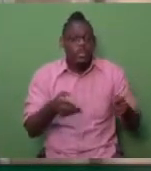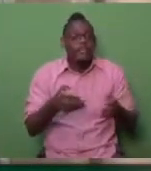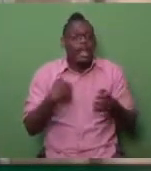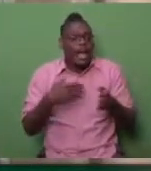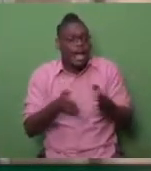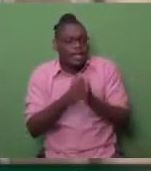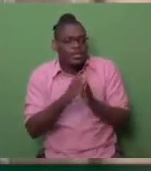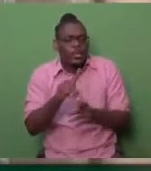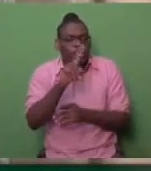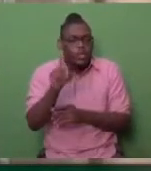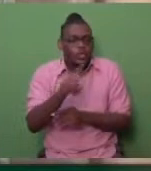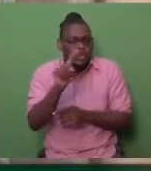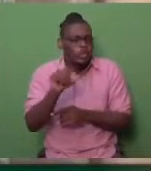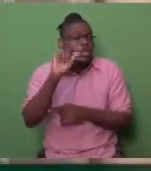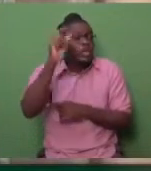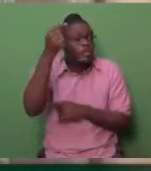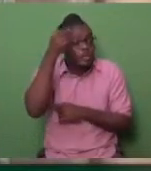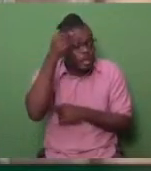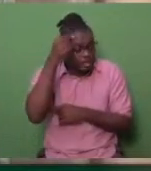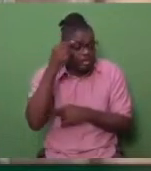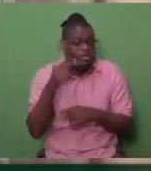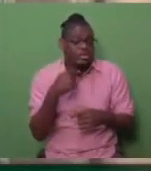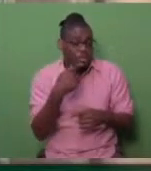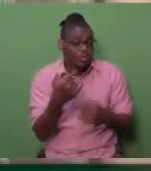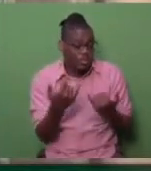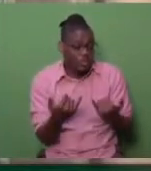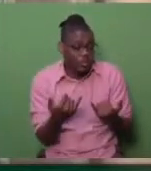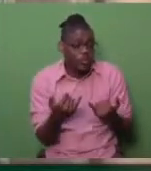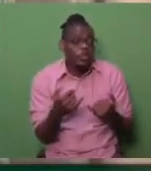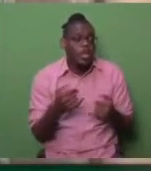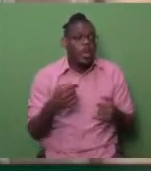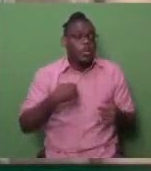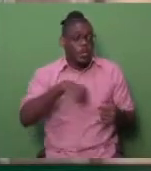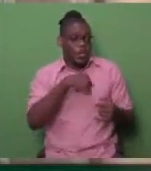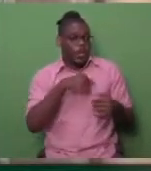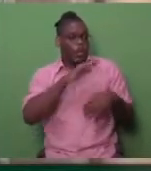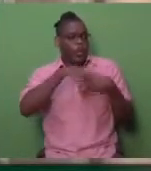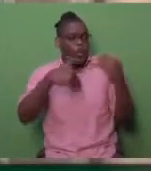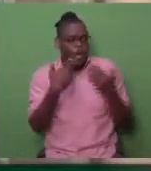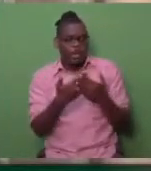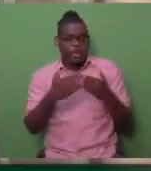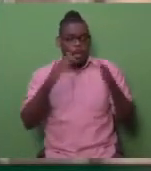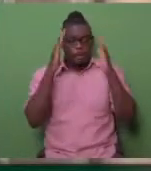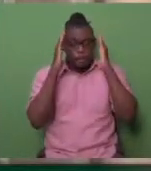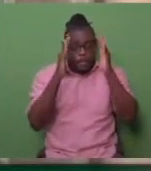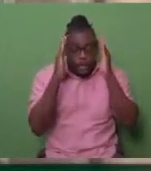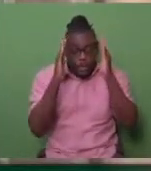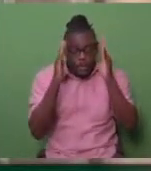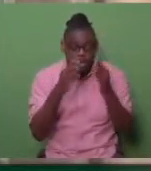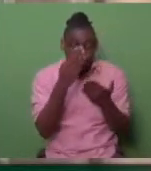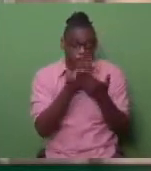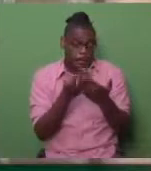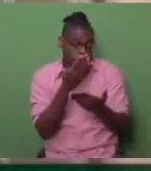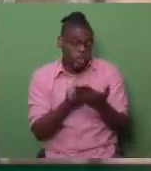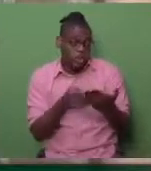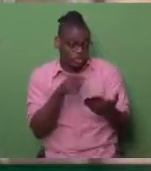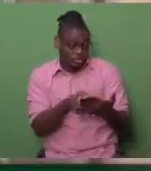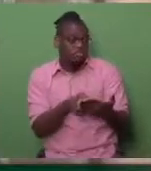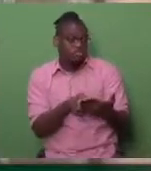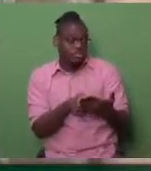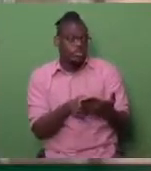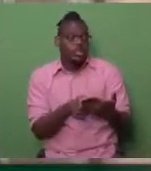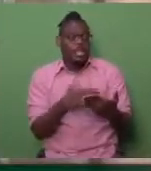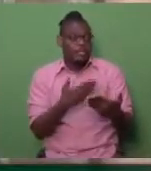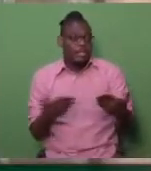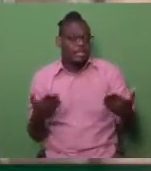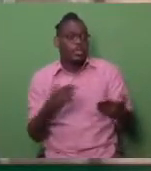Whilst we are all preoccupied with the budget, we must not lose sight of events which impact our democracy and the rule of law.